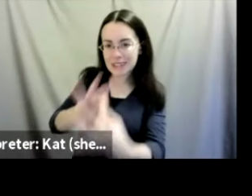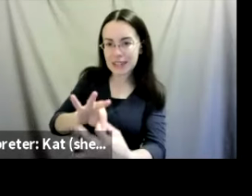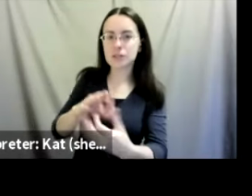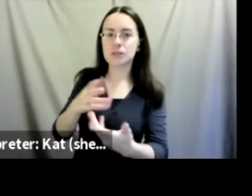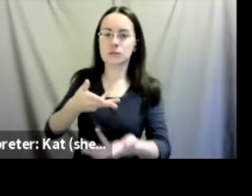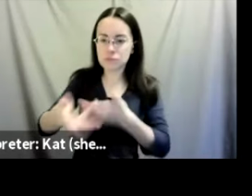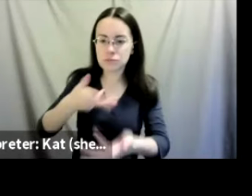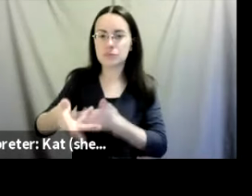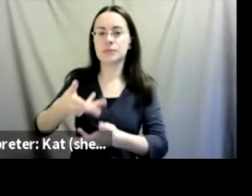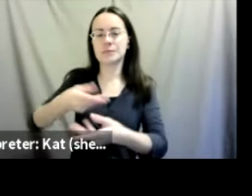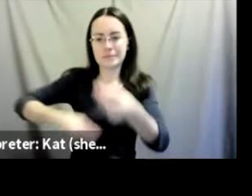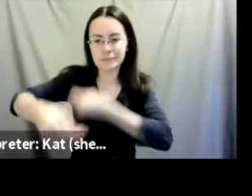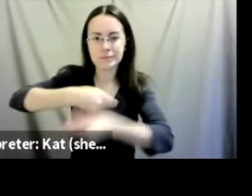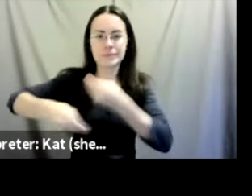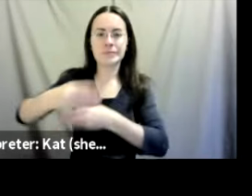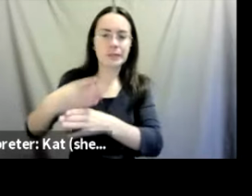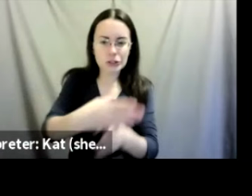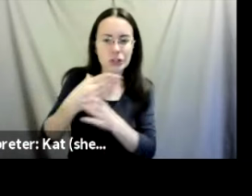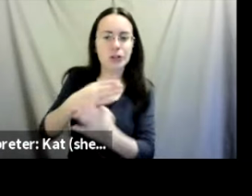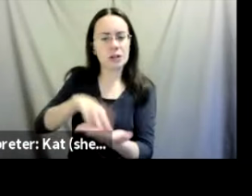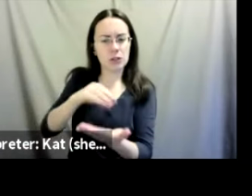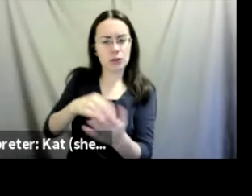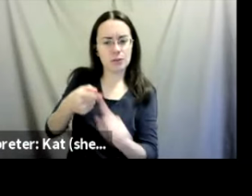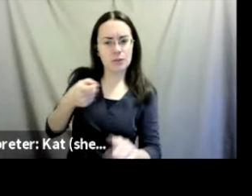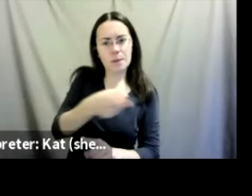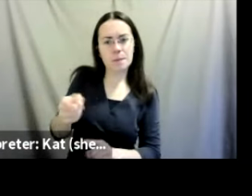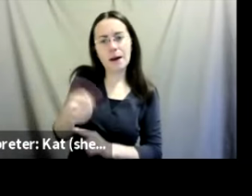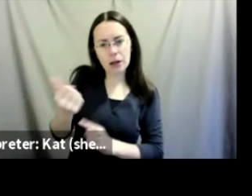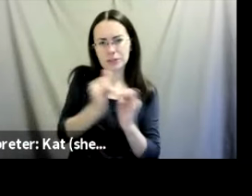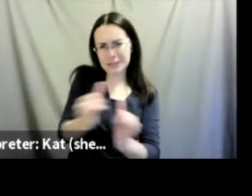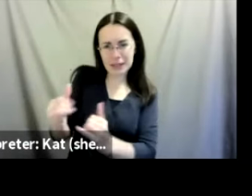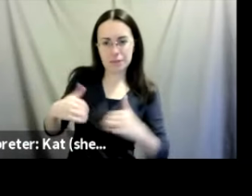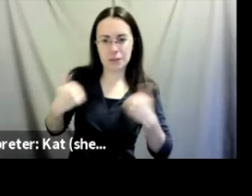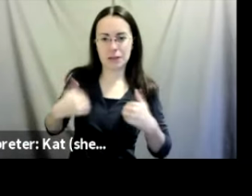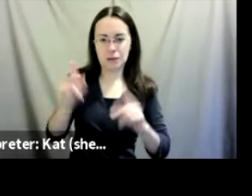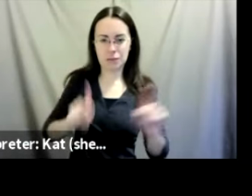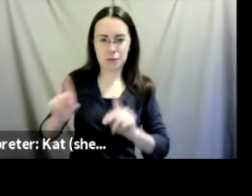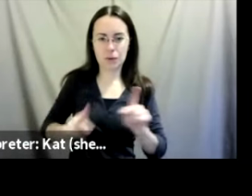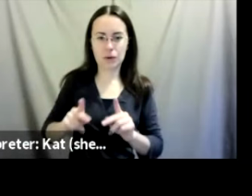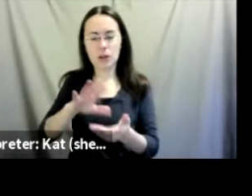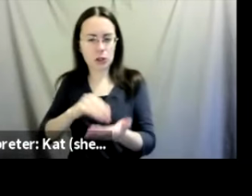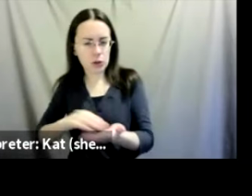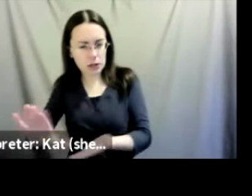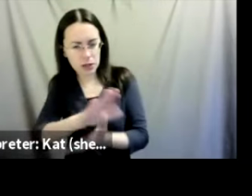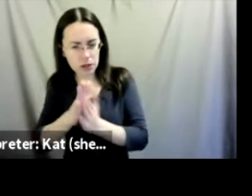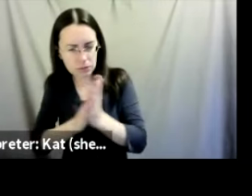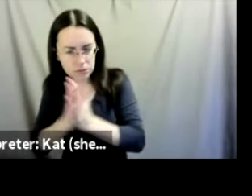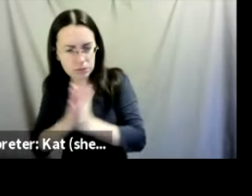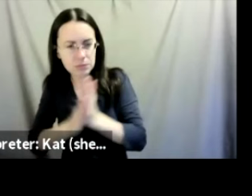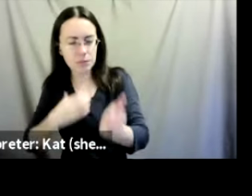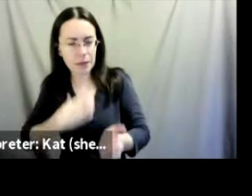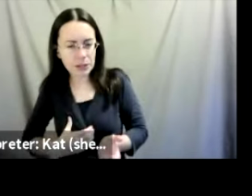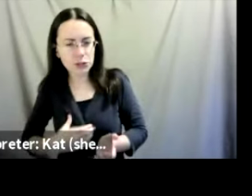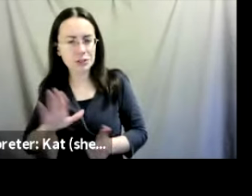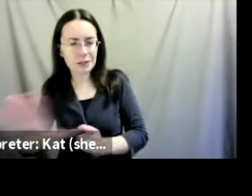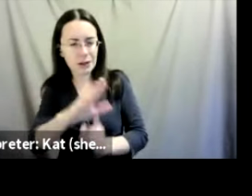other young people about things that they're passionate about and goals that they're working towards to